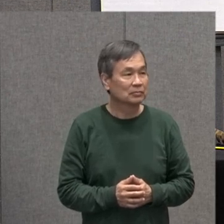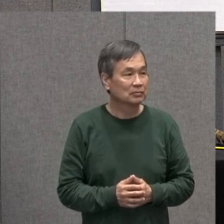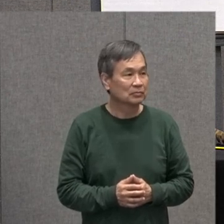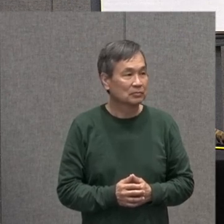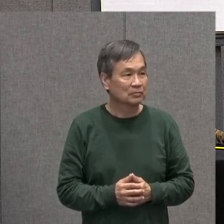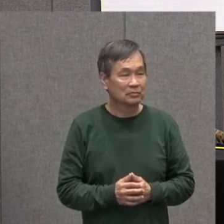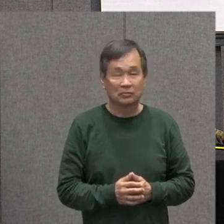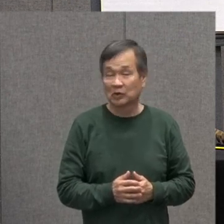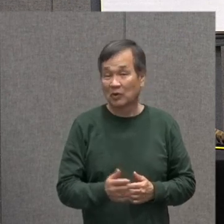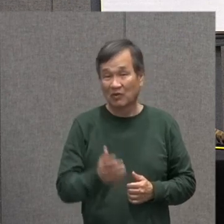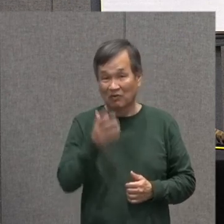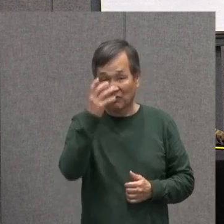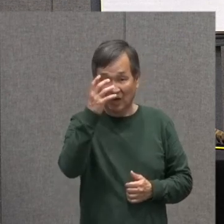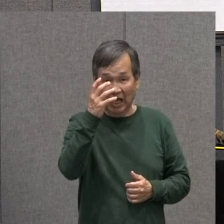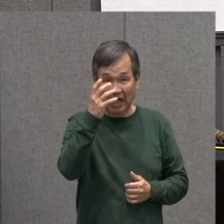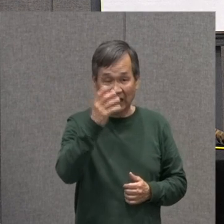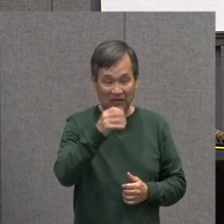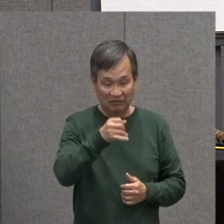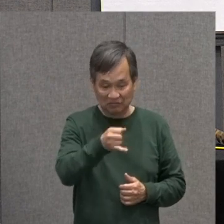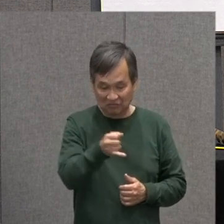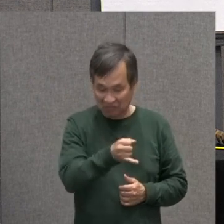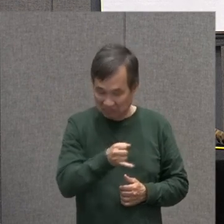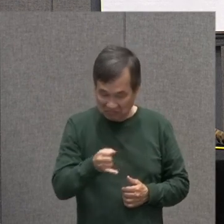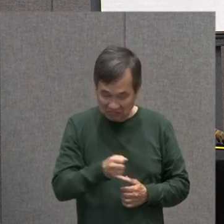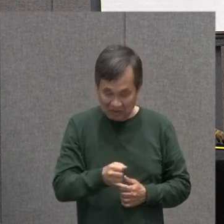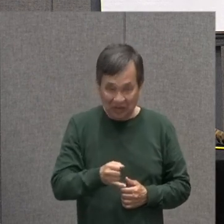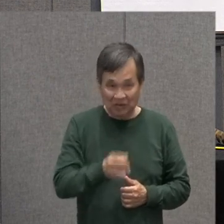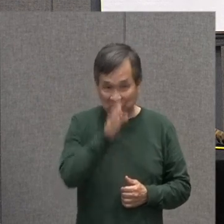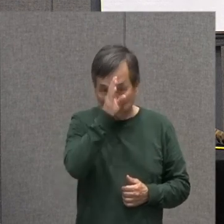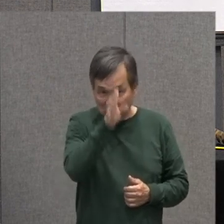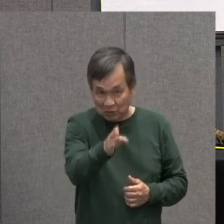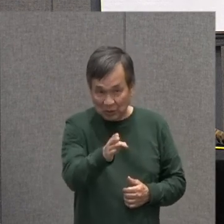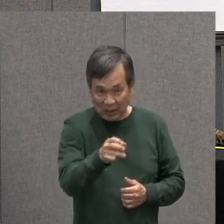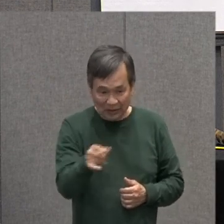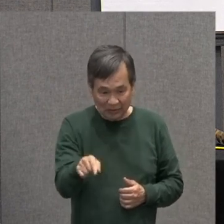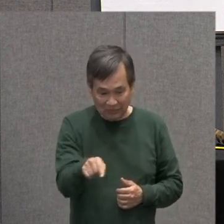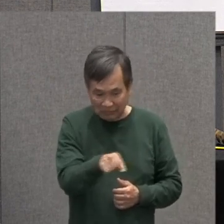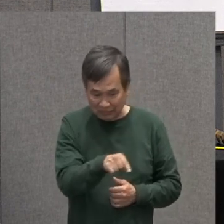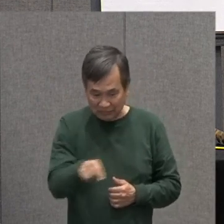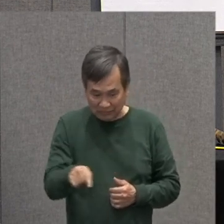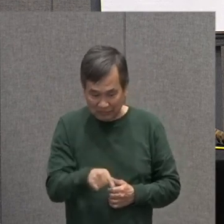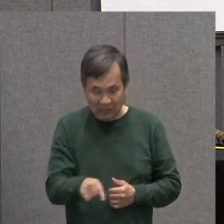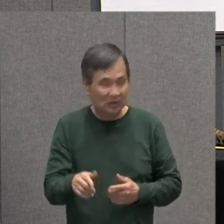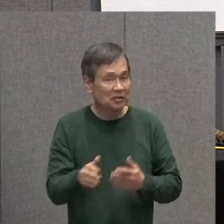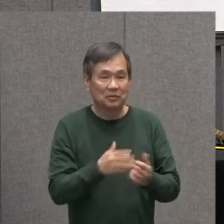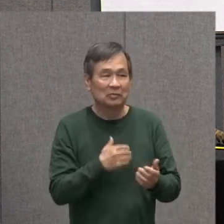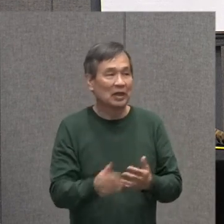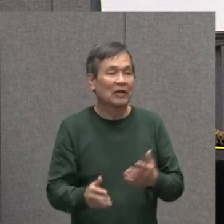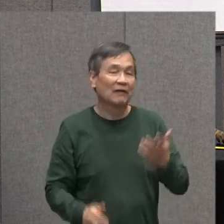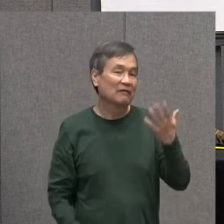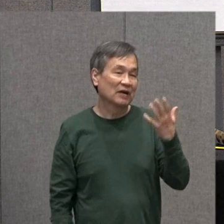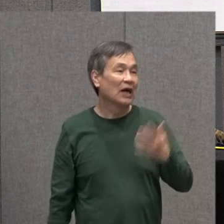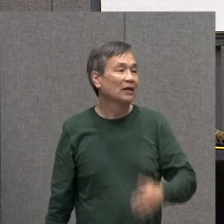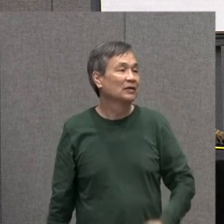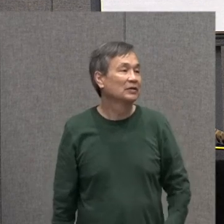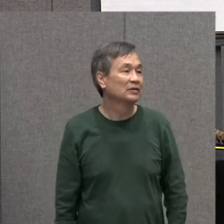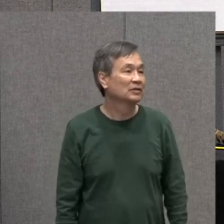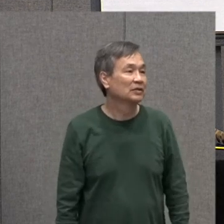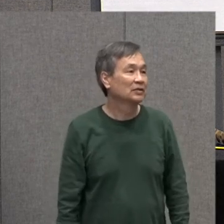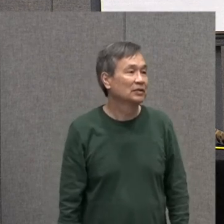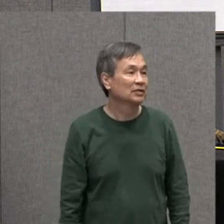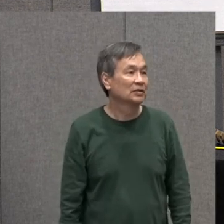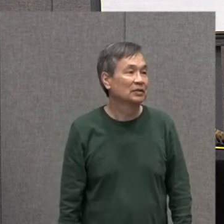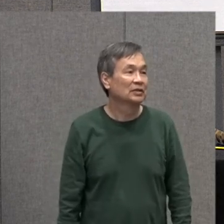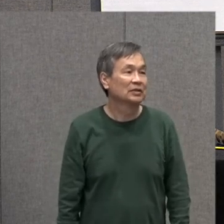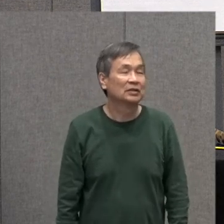Any kind of line. Any kind you want. Curvy lines? Curvy lines, zigzag lines. But the secret is you do not